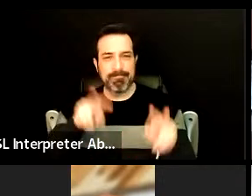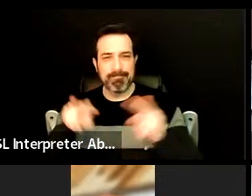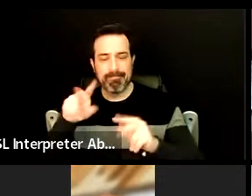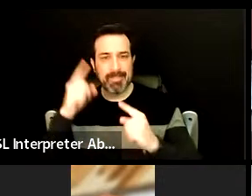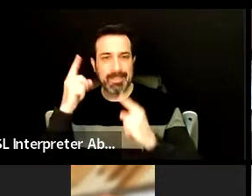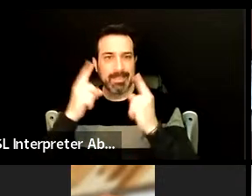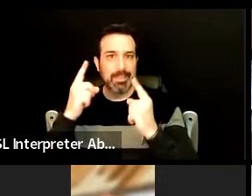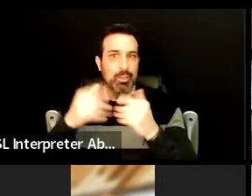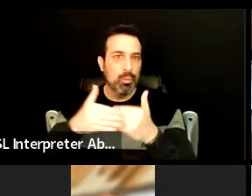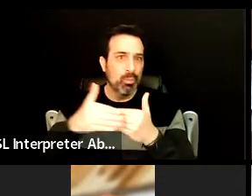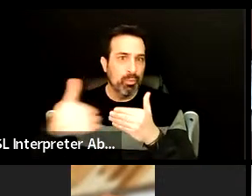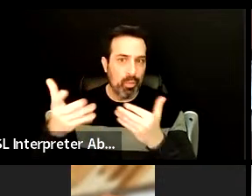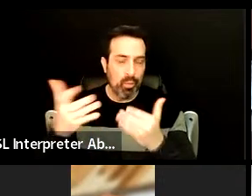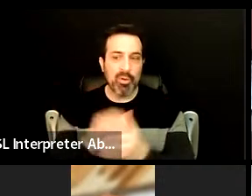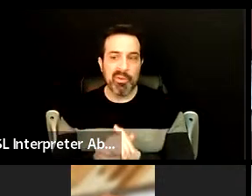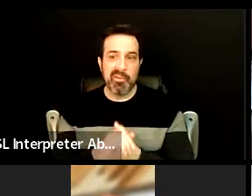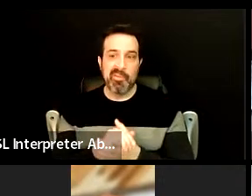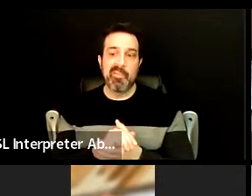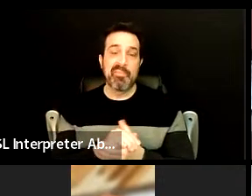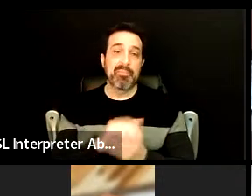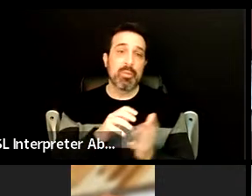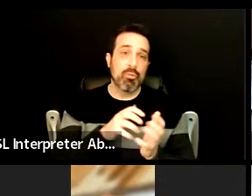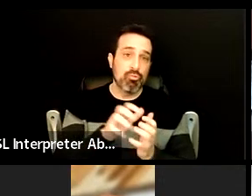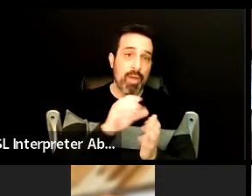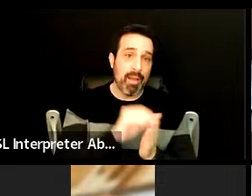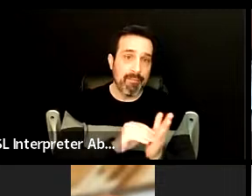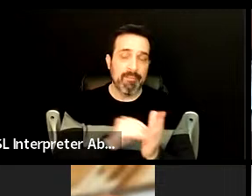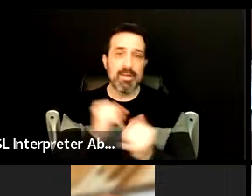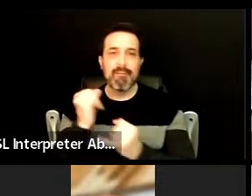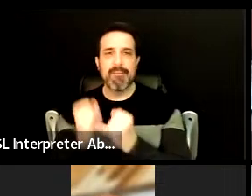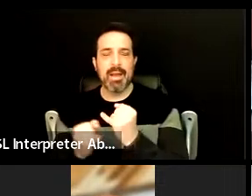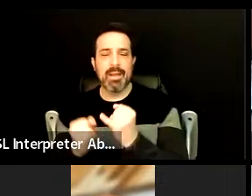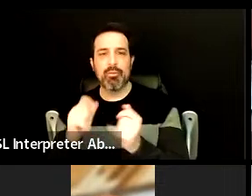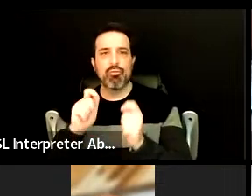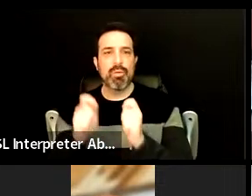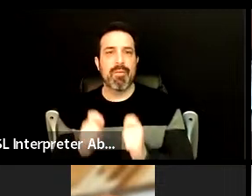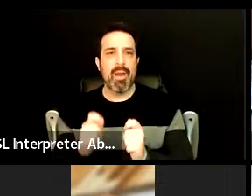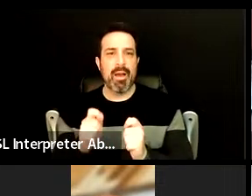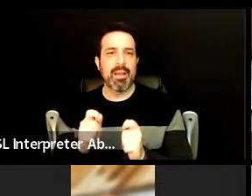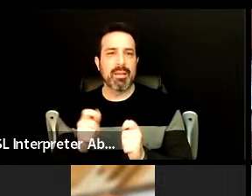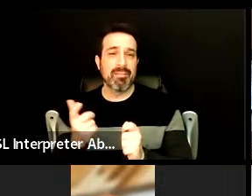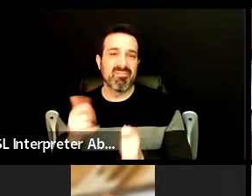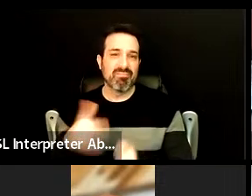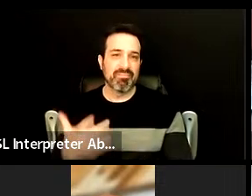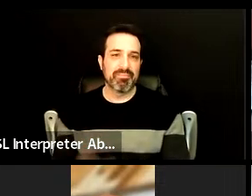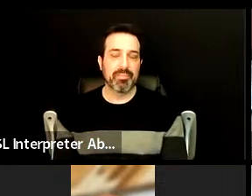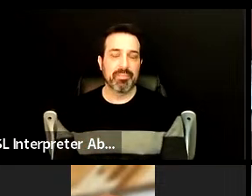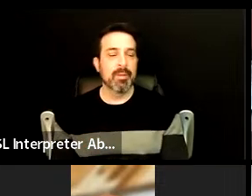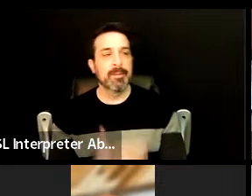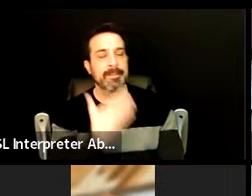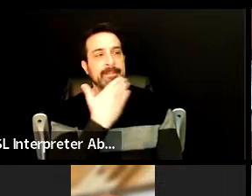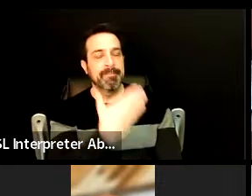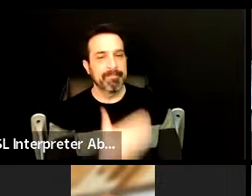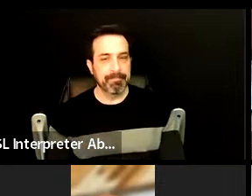move forward between draft and final to refine the modified locally preferred alternative. Thank you.